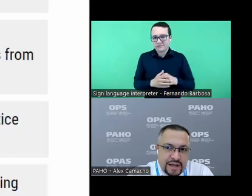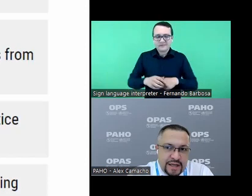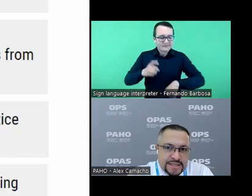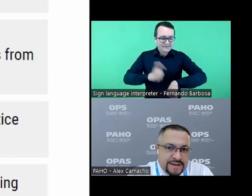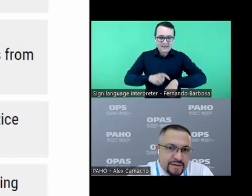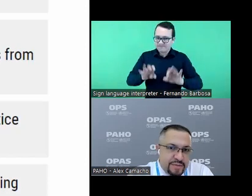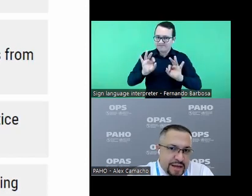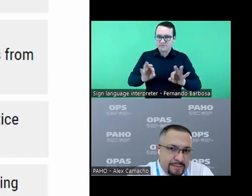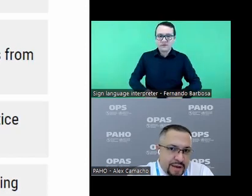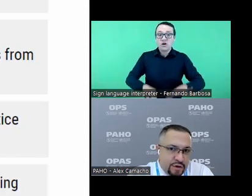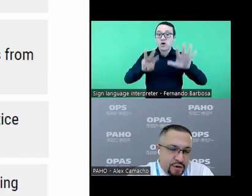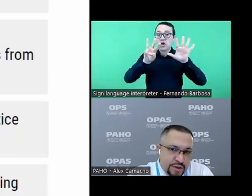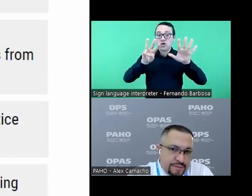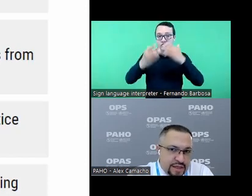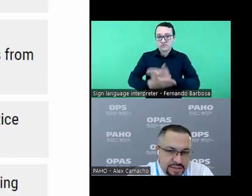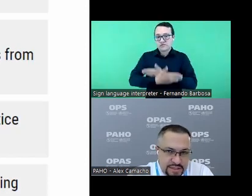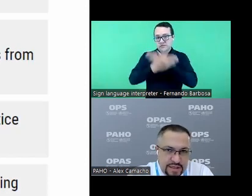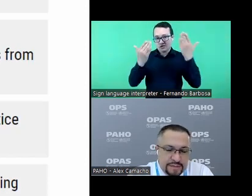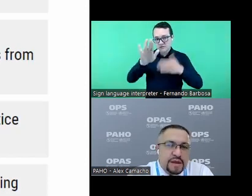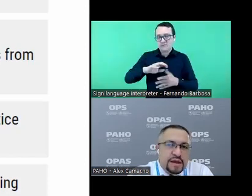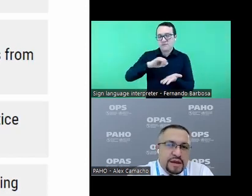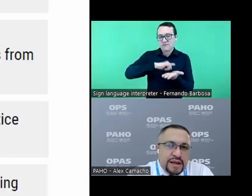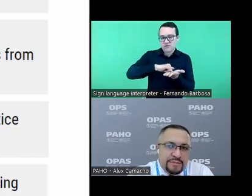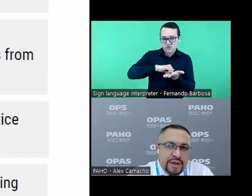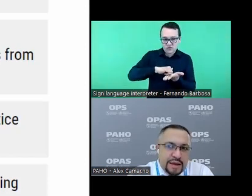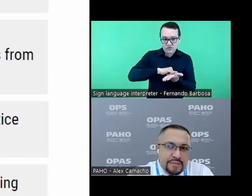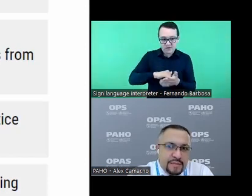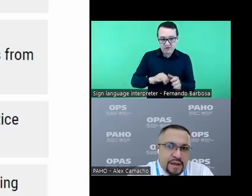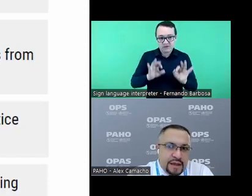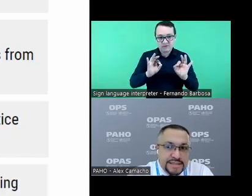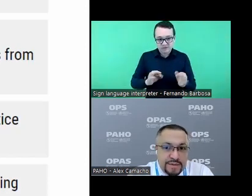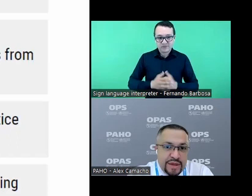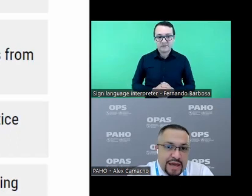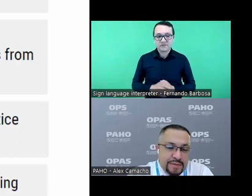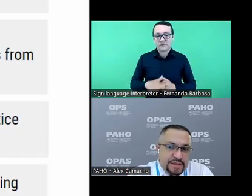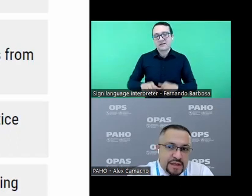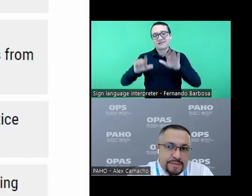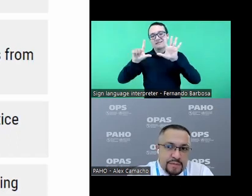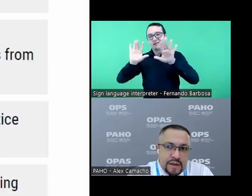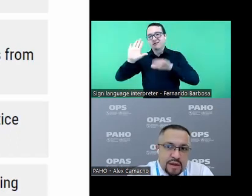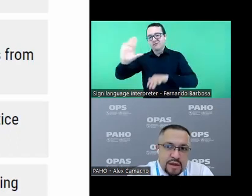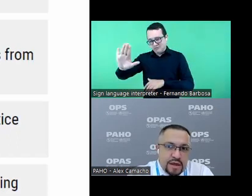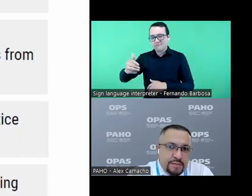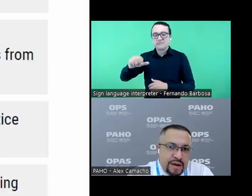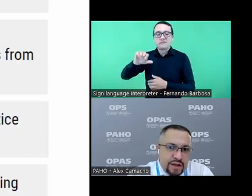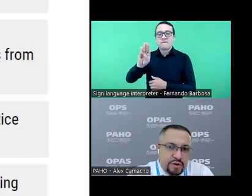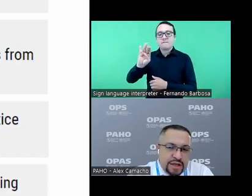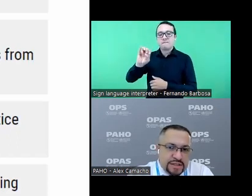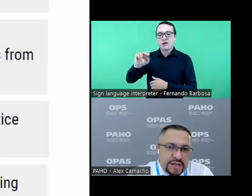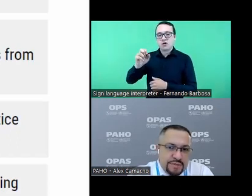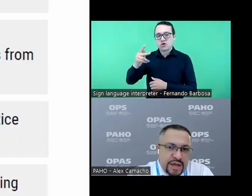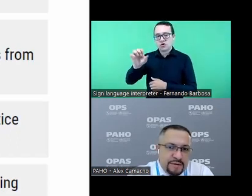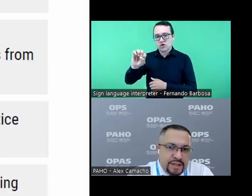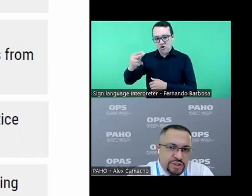Geneva and 7 p.m. in Bangkok, and 9 p.m., 7 p.m. in Bangkok